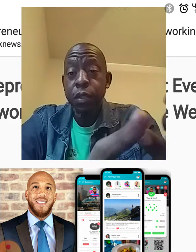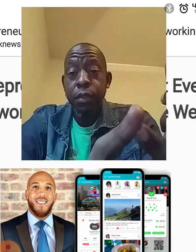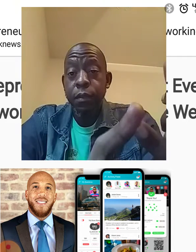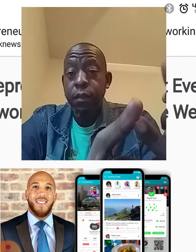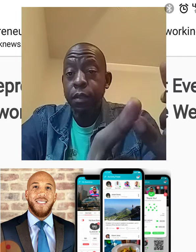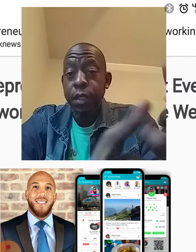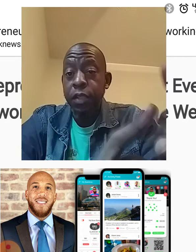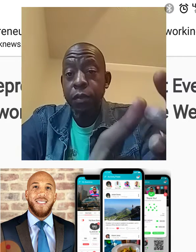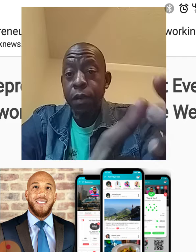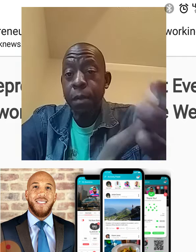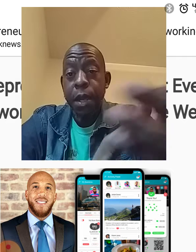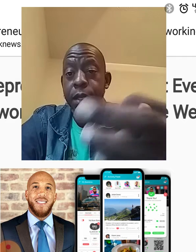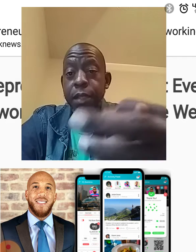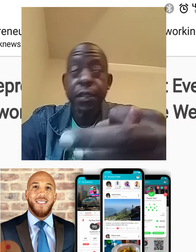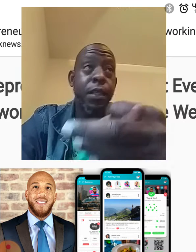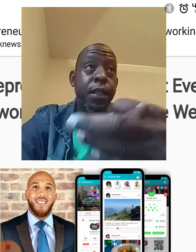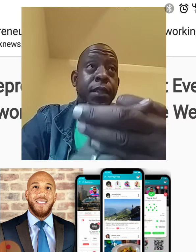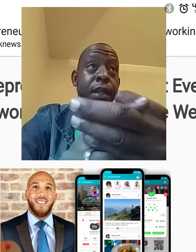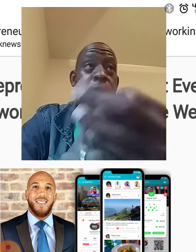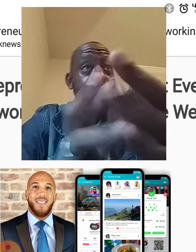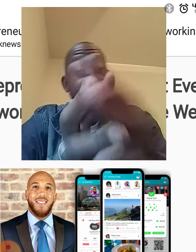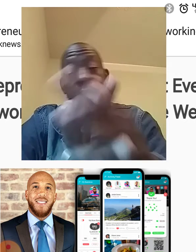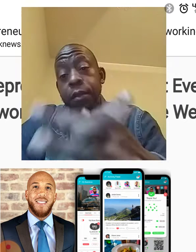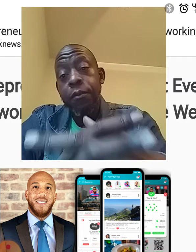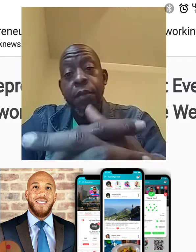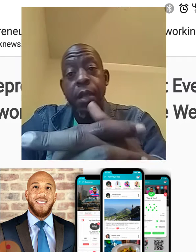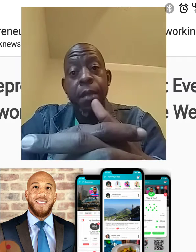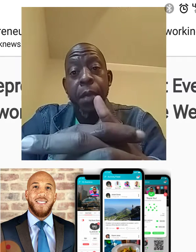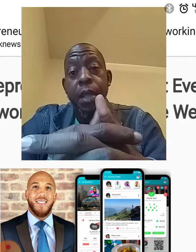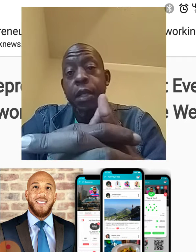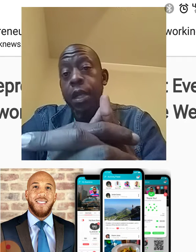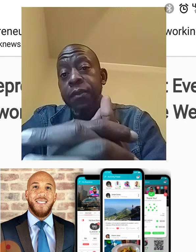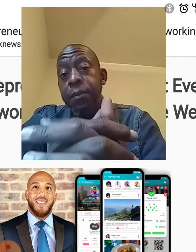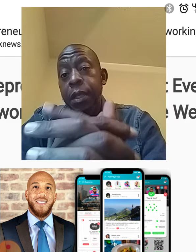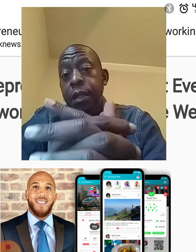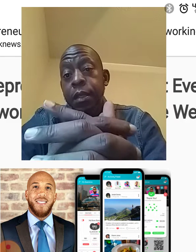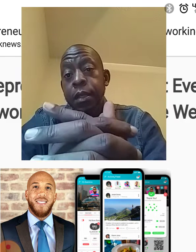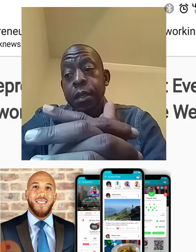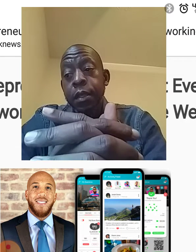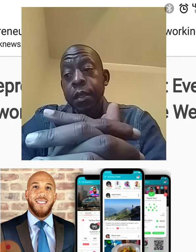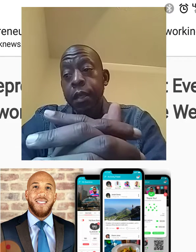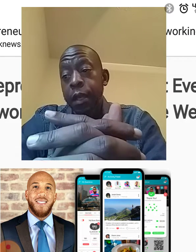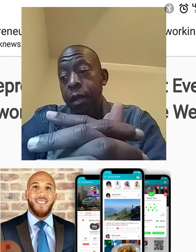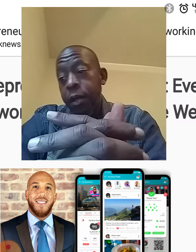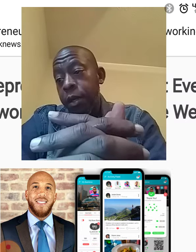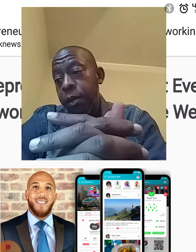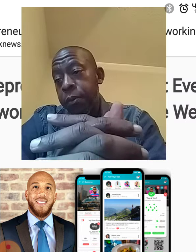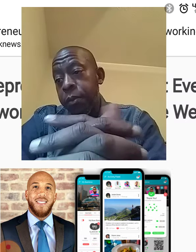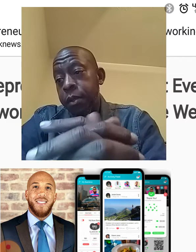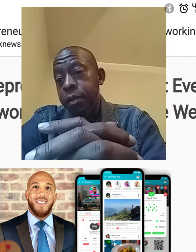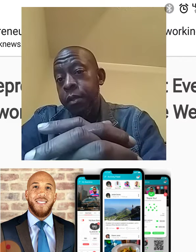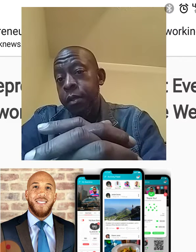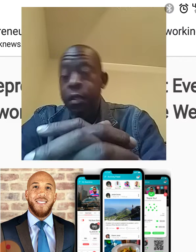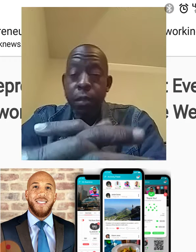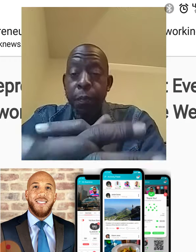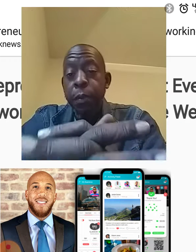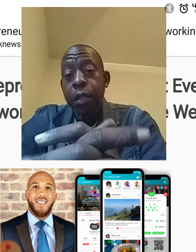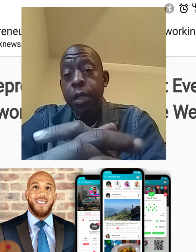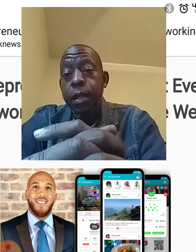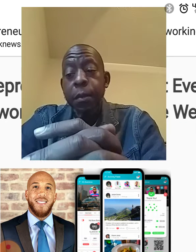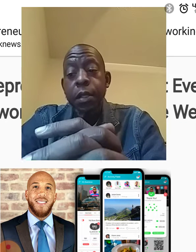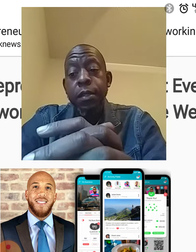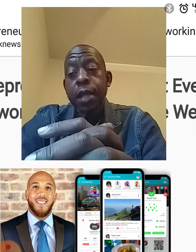Facebook, Instagram, all that shit is definitely ran by the government and the